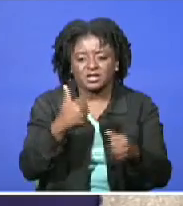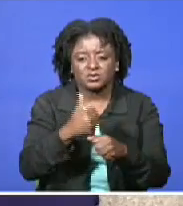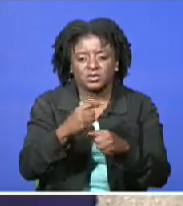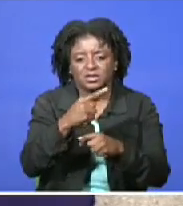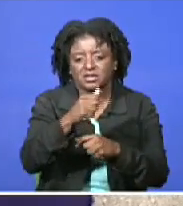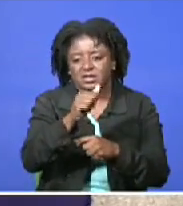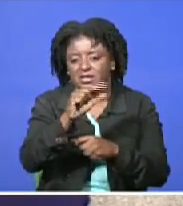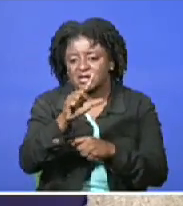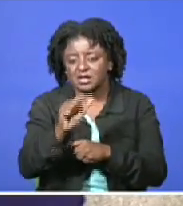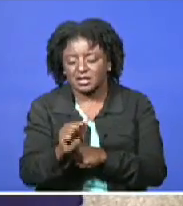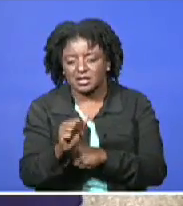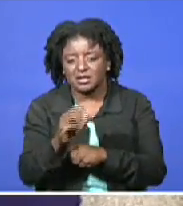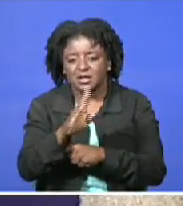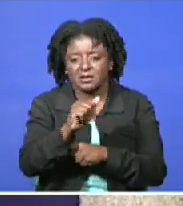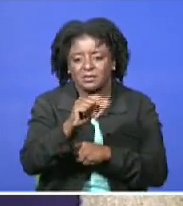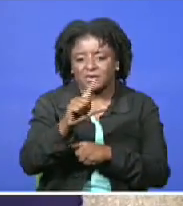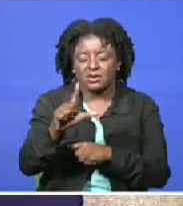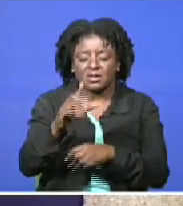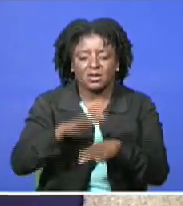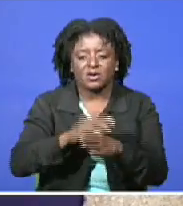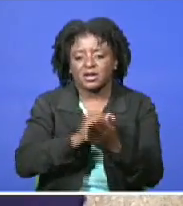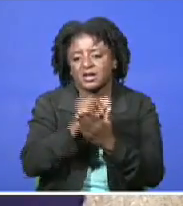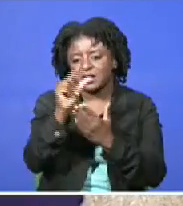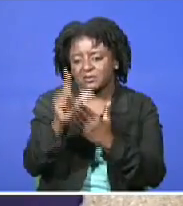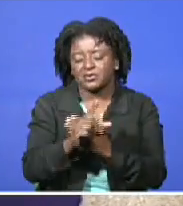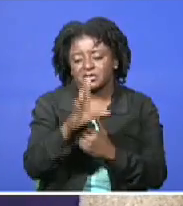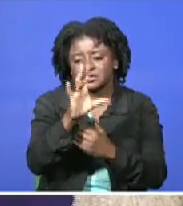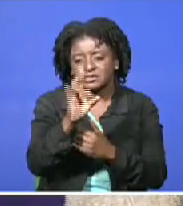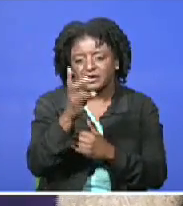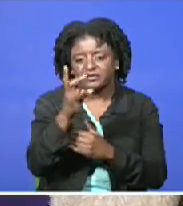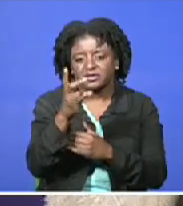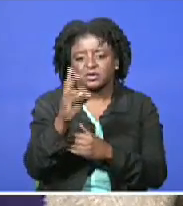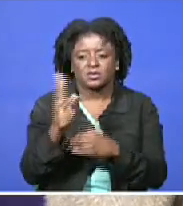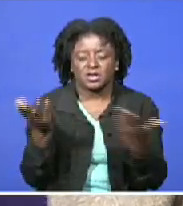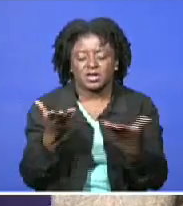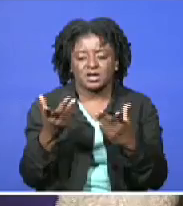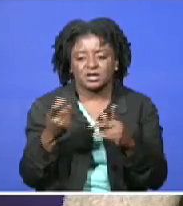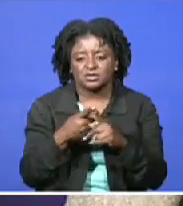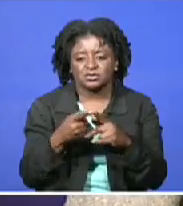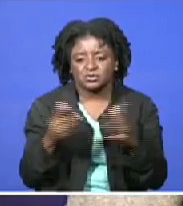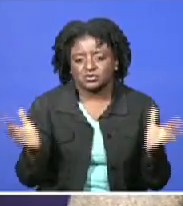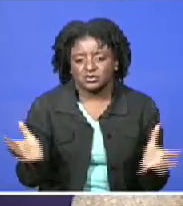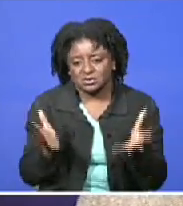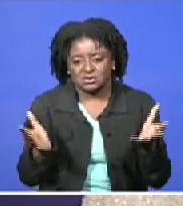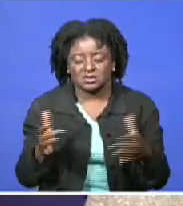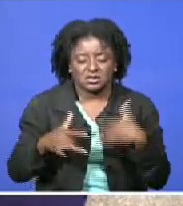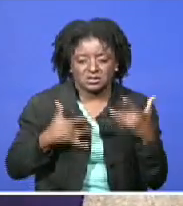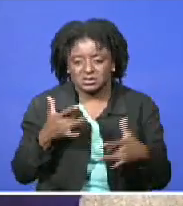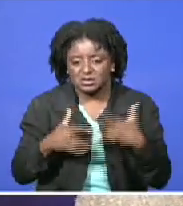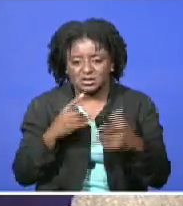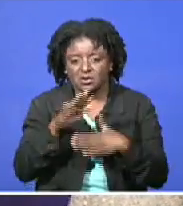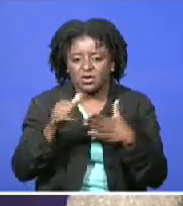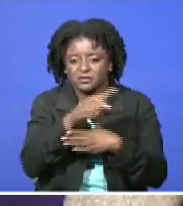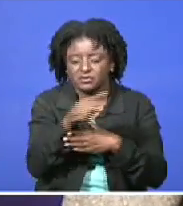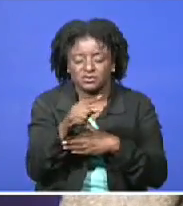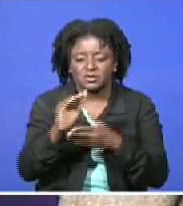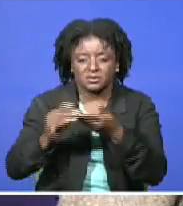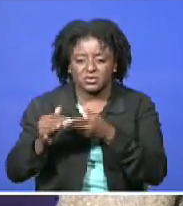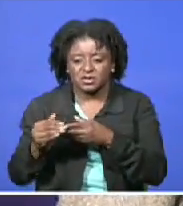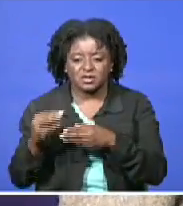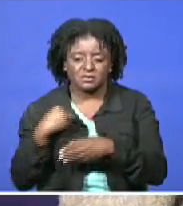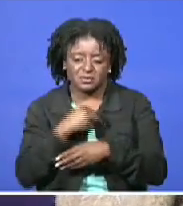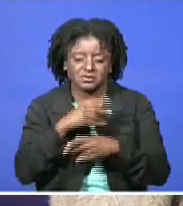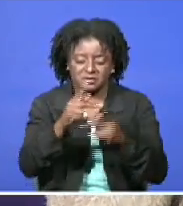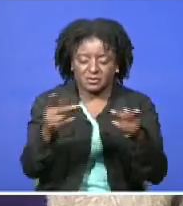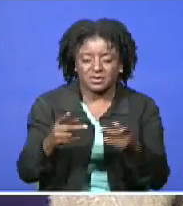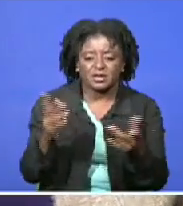gala ball. That will be on April 7th. We're here today to hype up all of you, the community, members of the public to come and